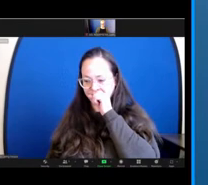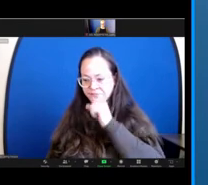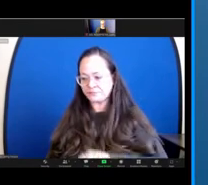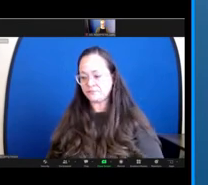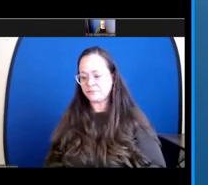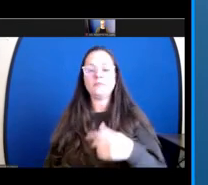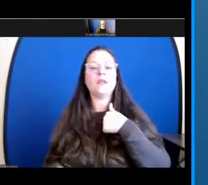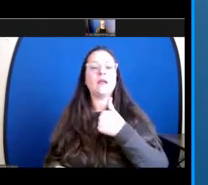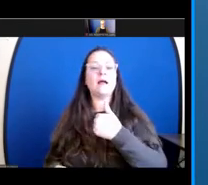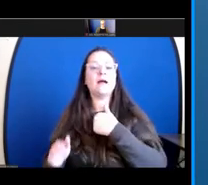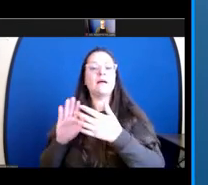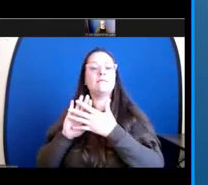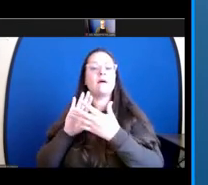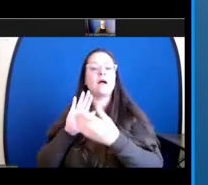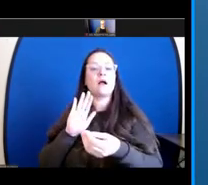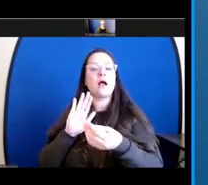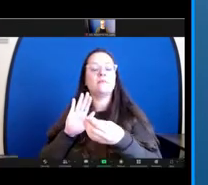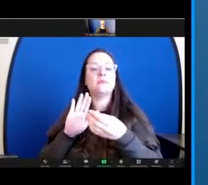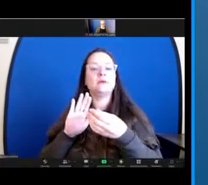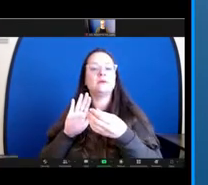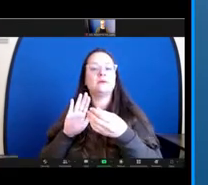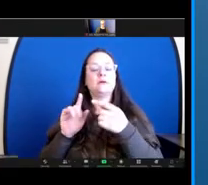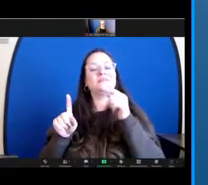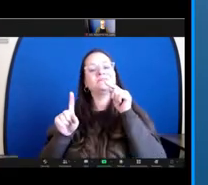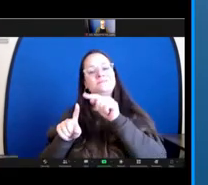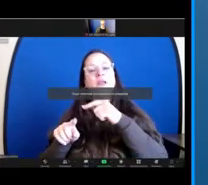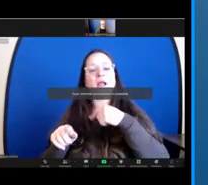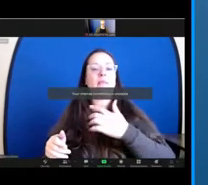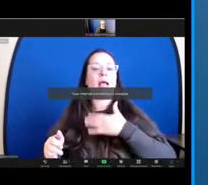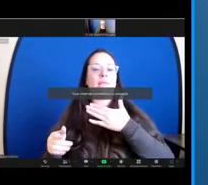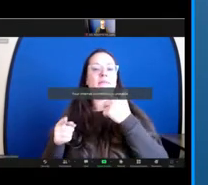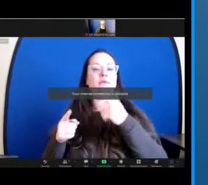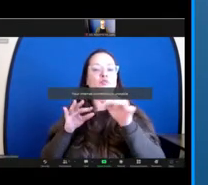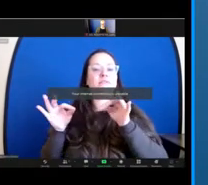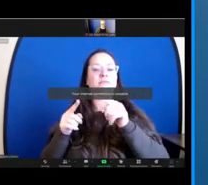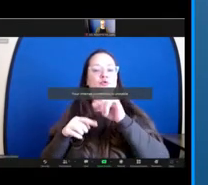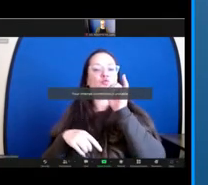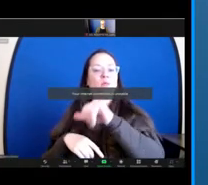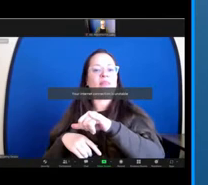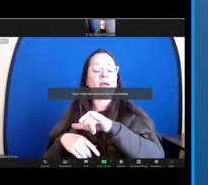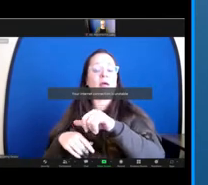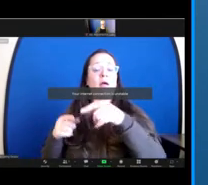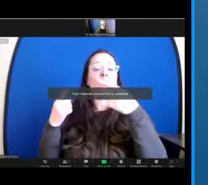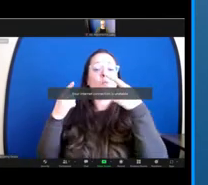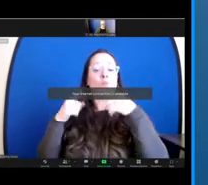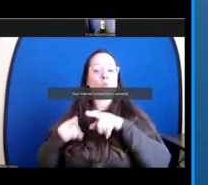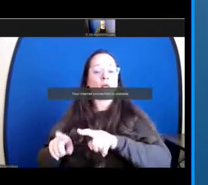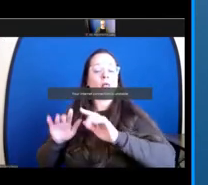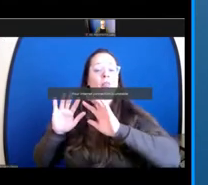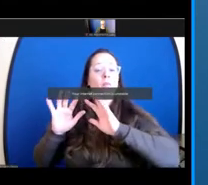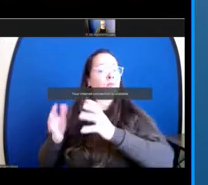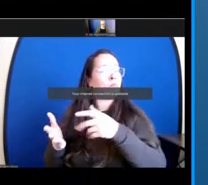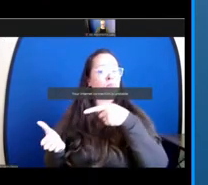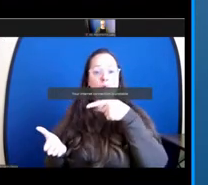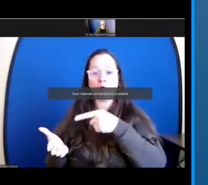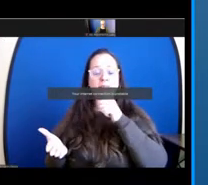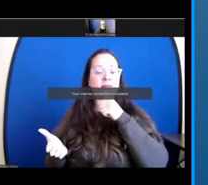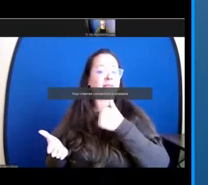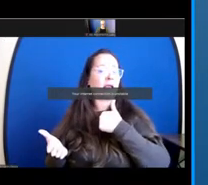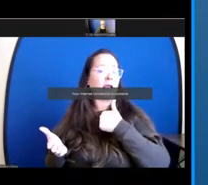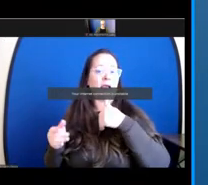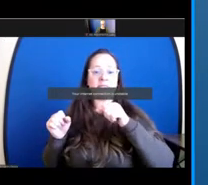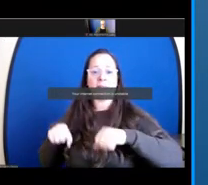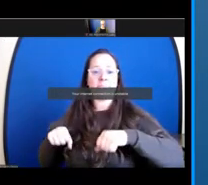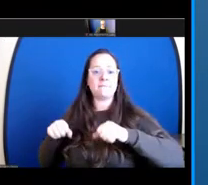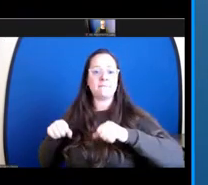yes I'm happy to speak to that um while the party doesn't have the ability to dictate to a state